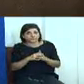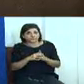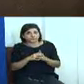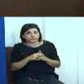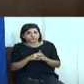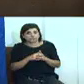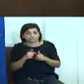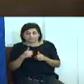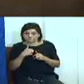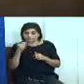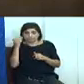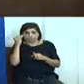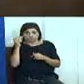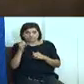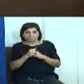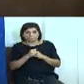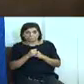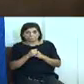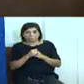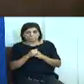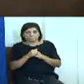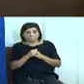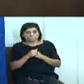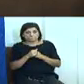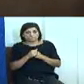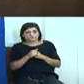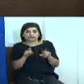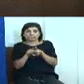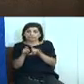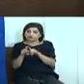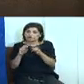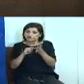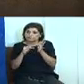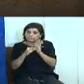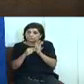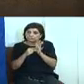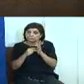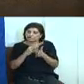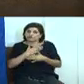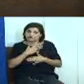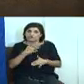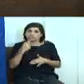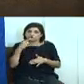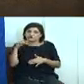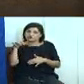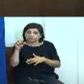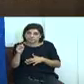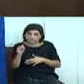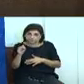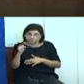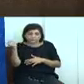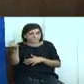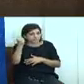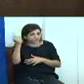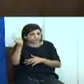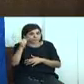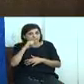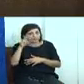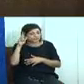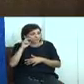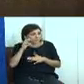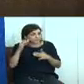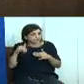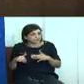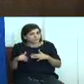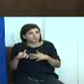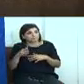I know. But it also means that you're willing to say yes to whatever God's will is. So you hang in there if you haven't heard yet, because God's got it